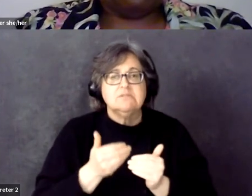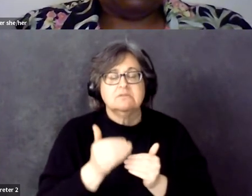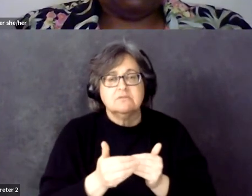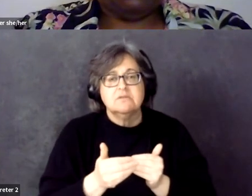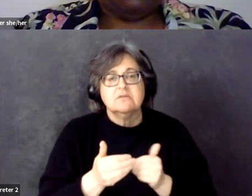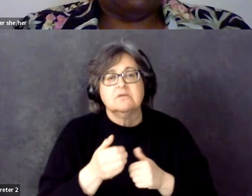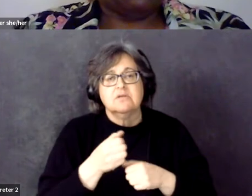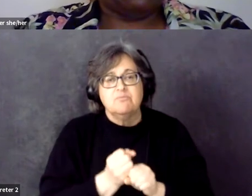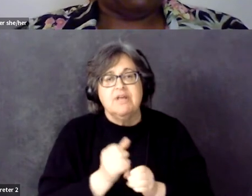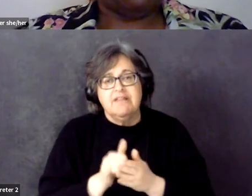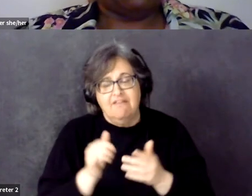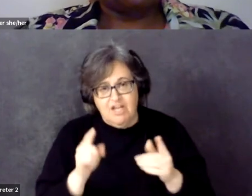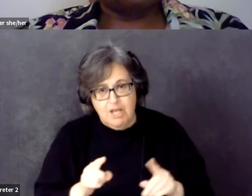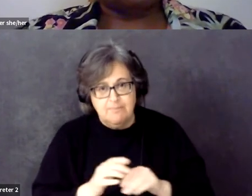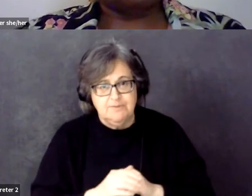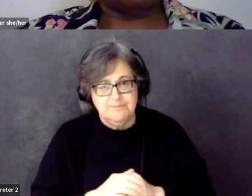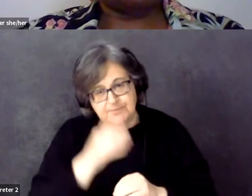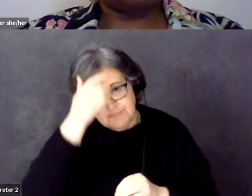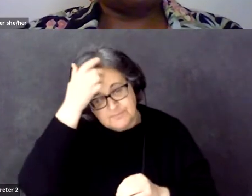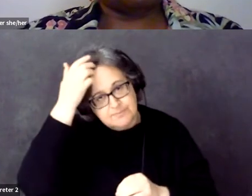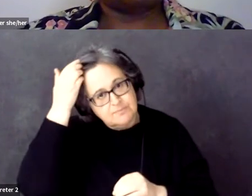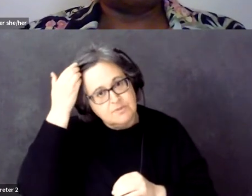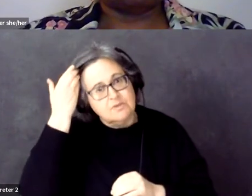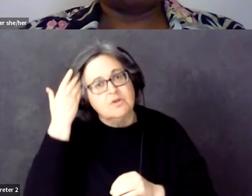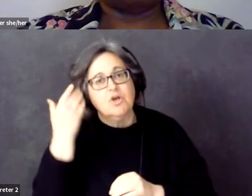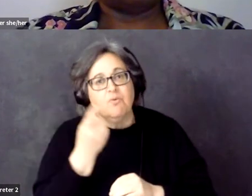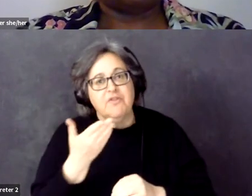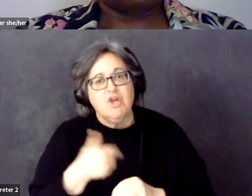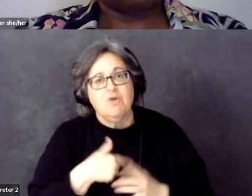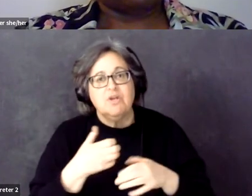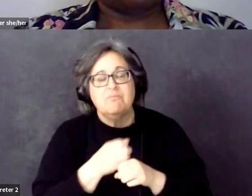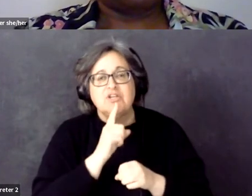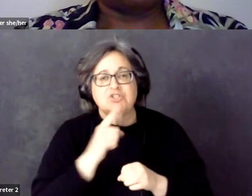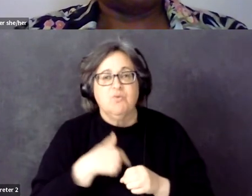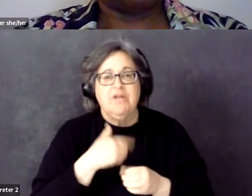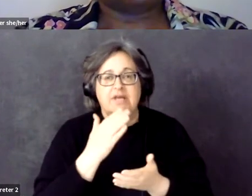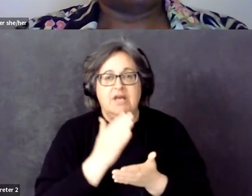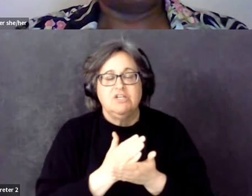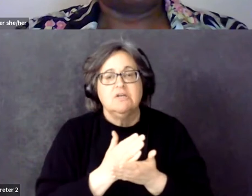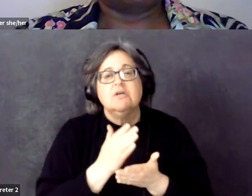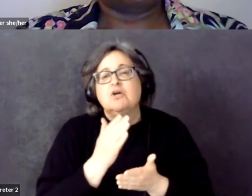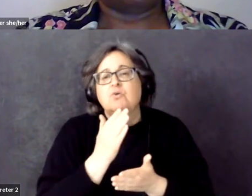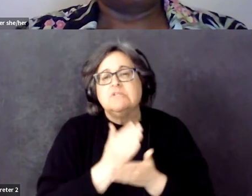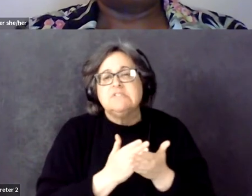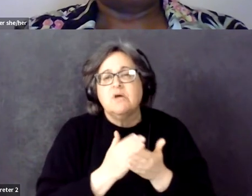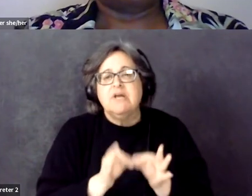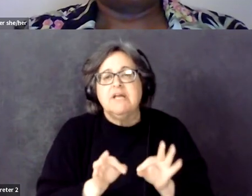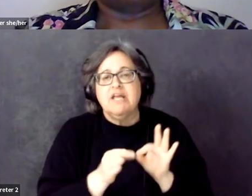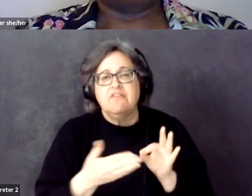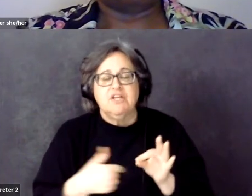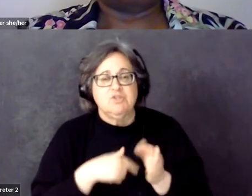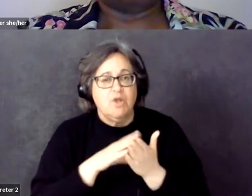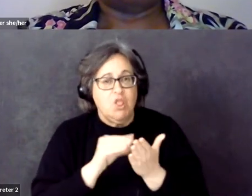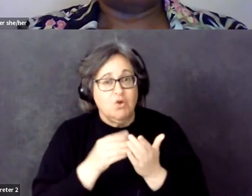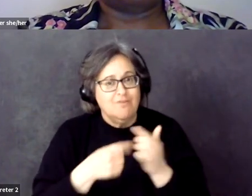to make this happen. One of the things I want to make sure that we end with is some key things that we've learned from